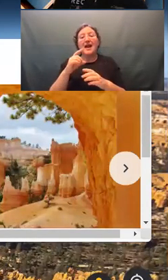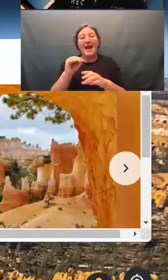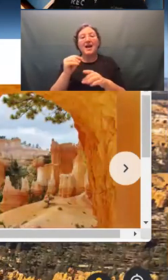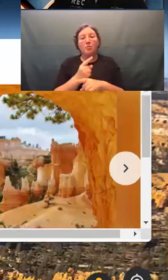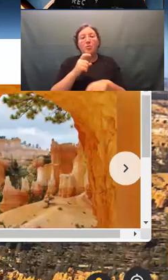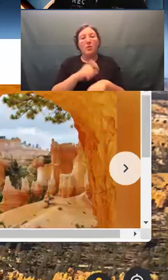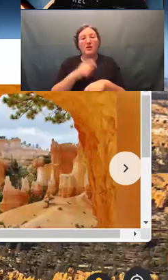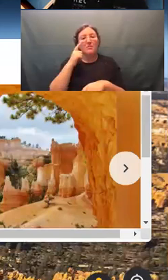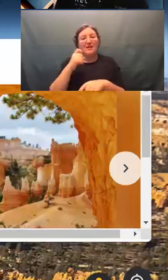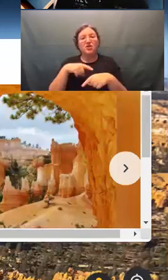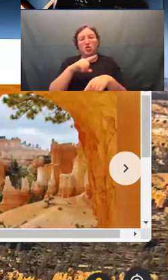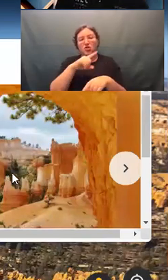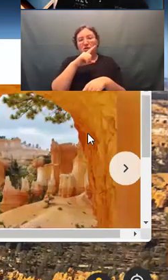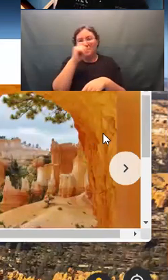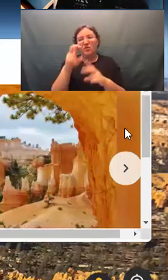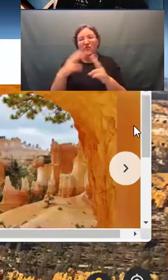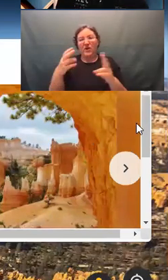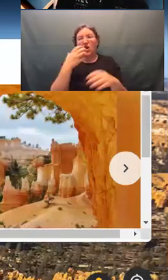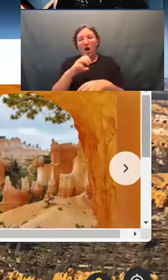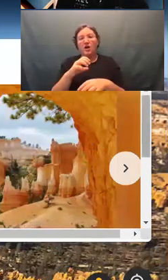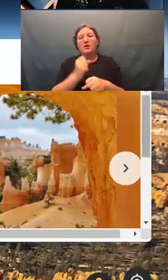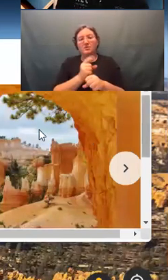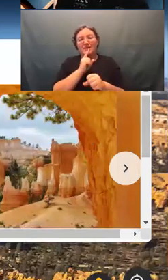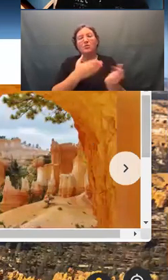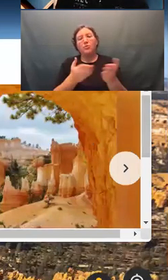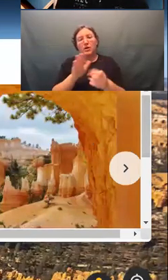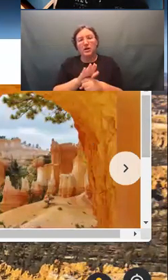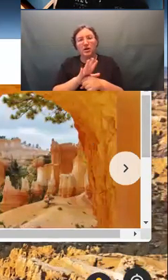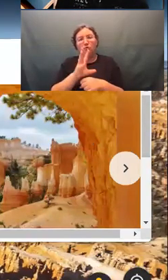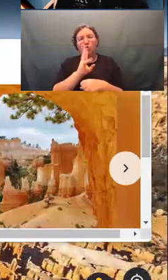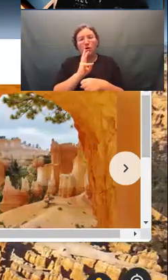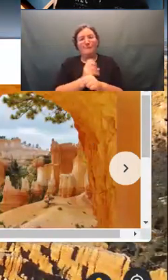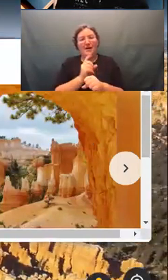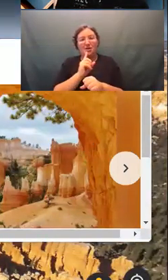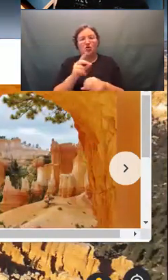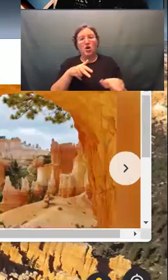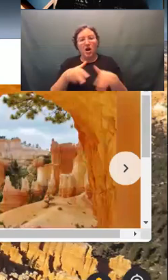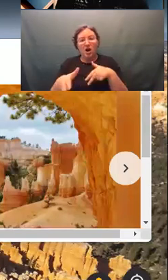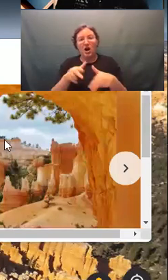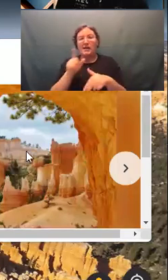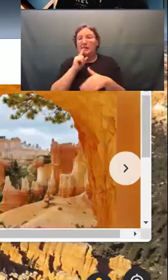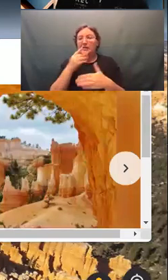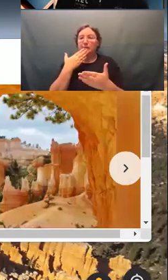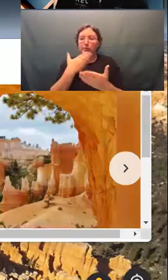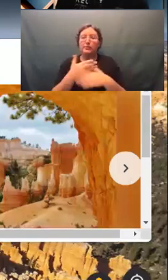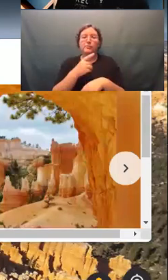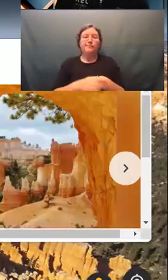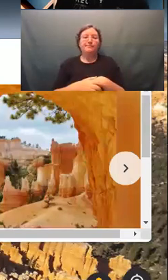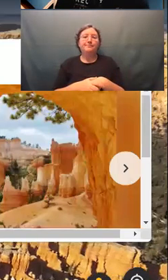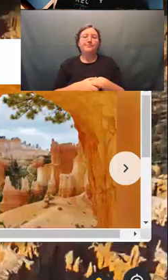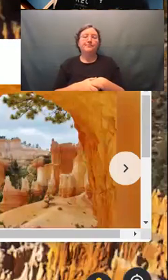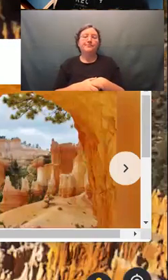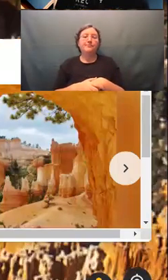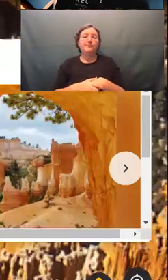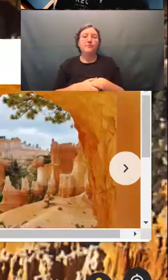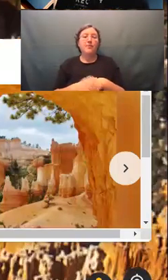hot during the summer. So just taking the right amount of water to make sure your hike is a good one. And if